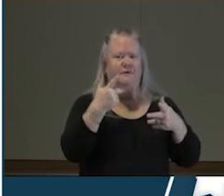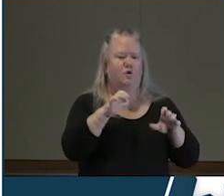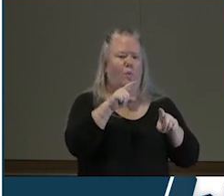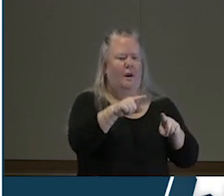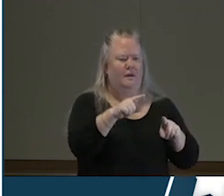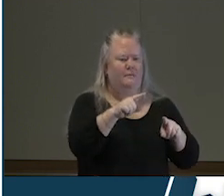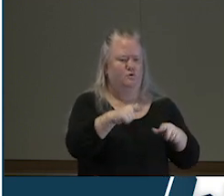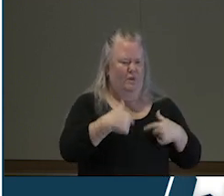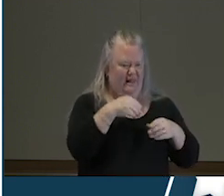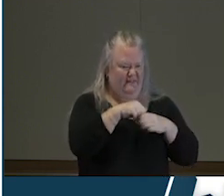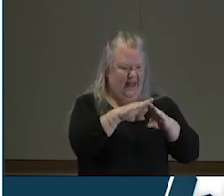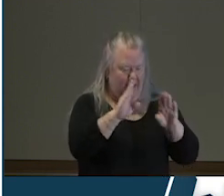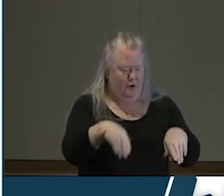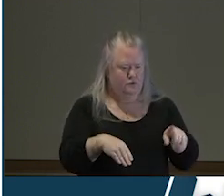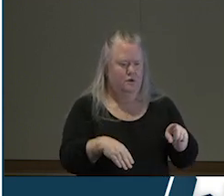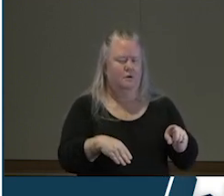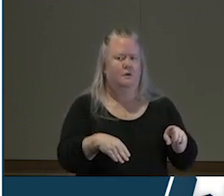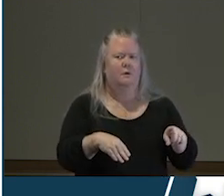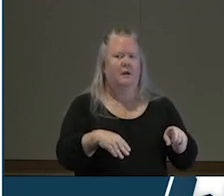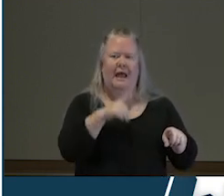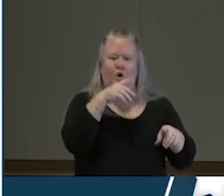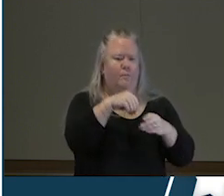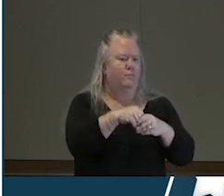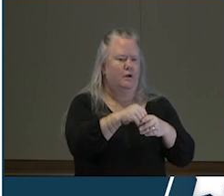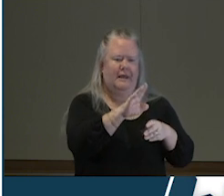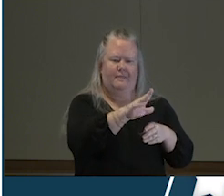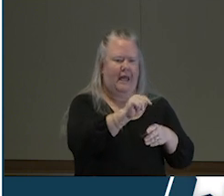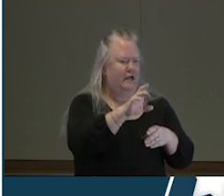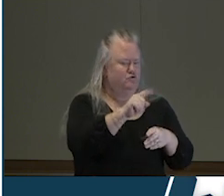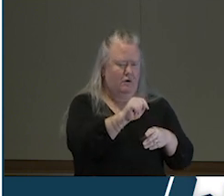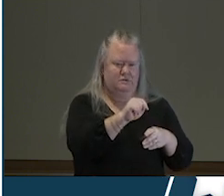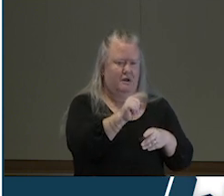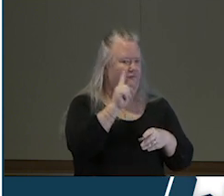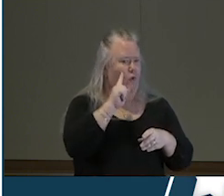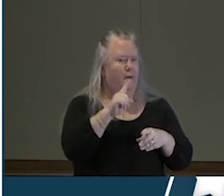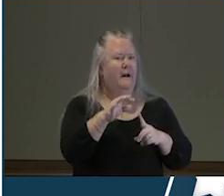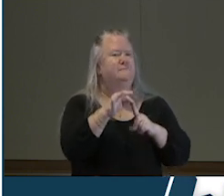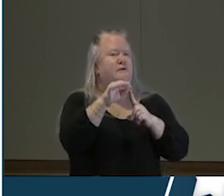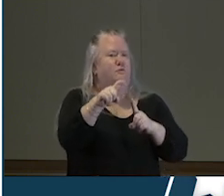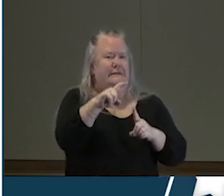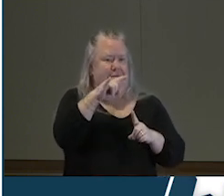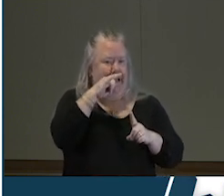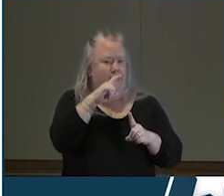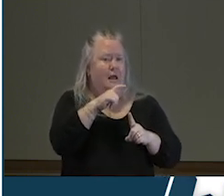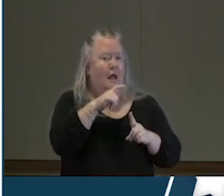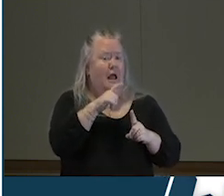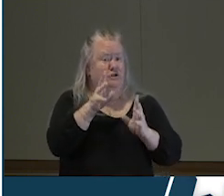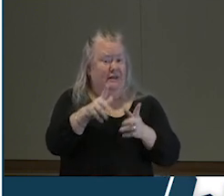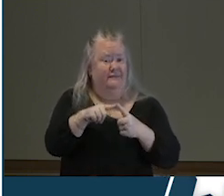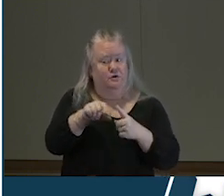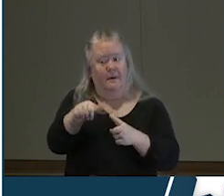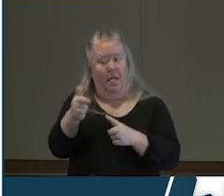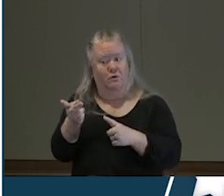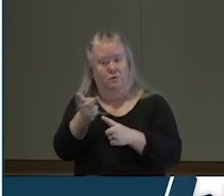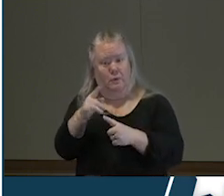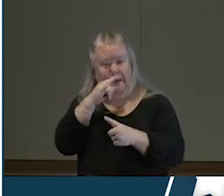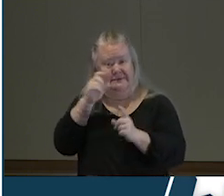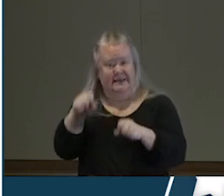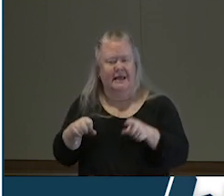him necessarily to live in it, so I don't put the house necessarily in the trust for my special needs child, I could just leave it to my other